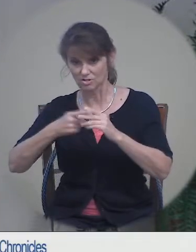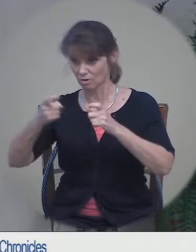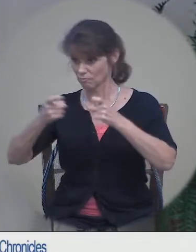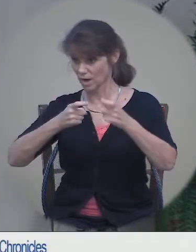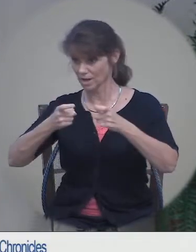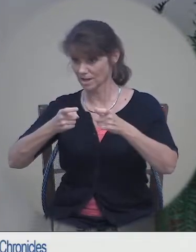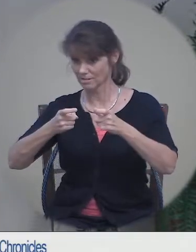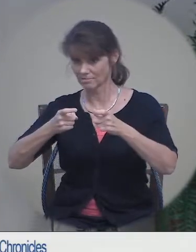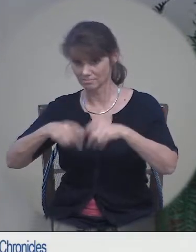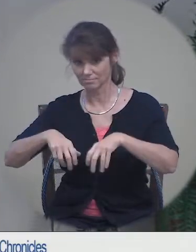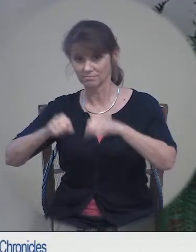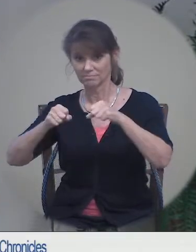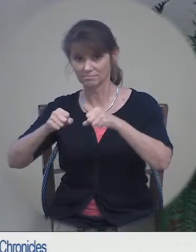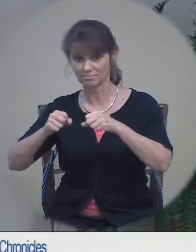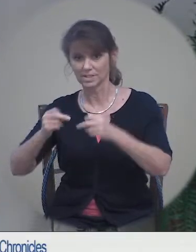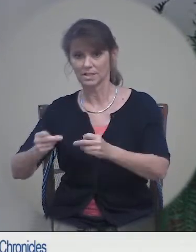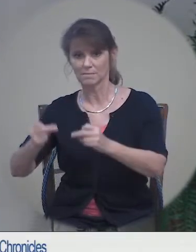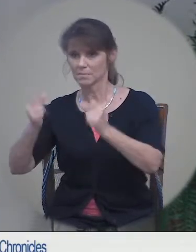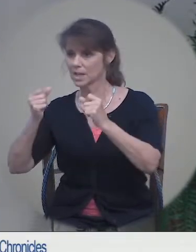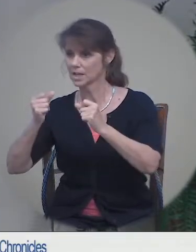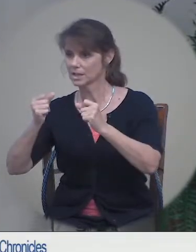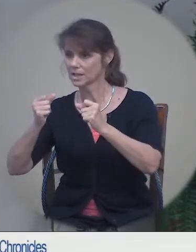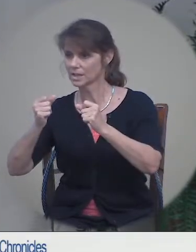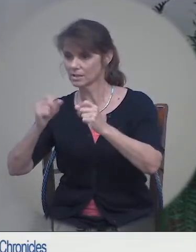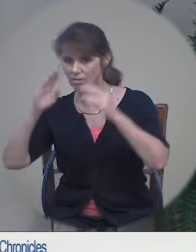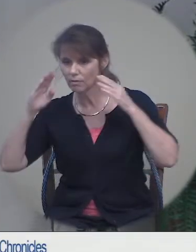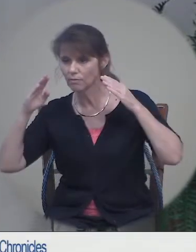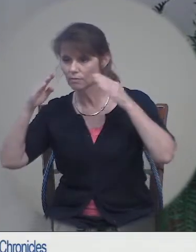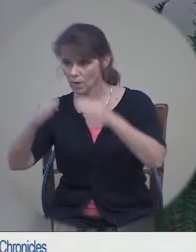least from the perspective of the writers, is